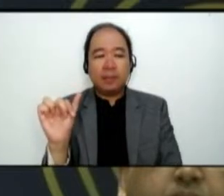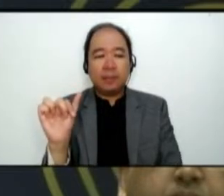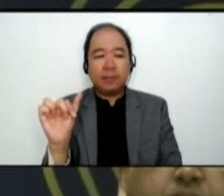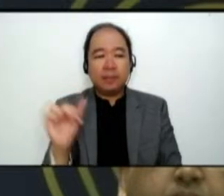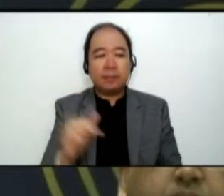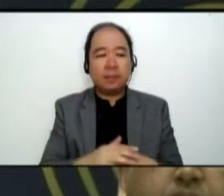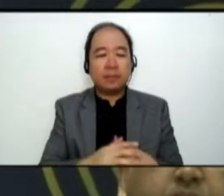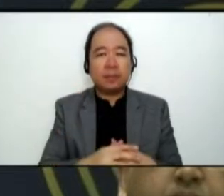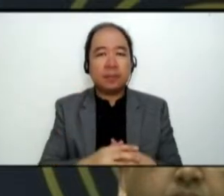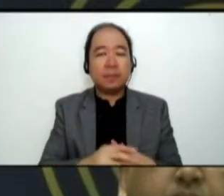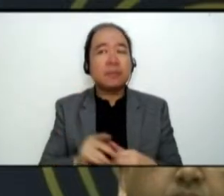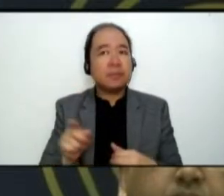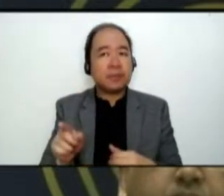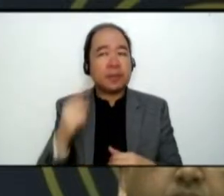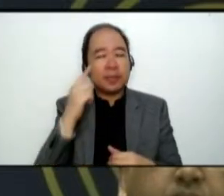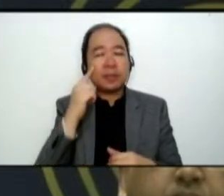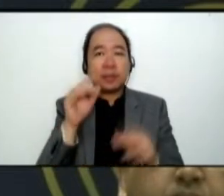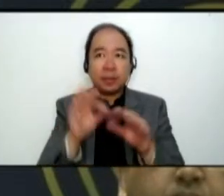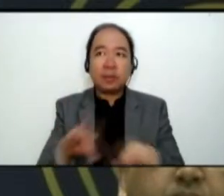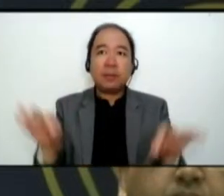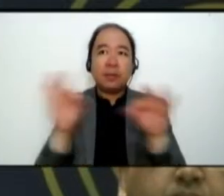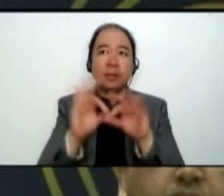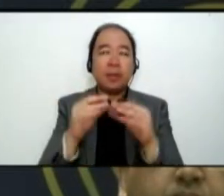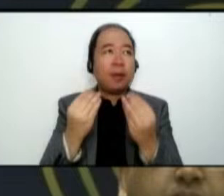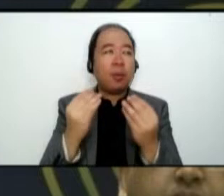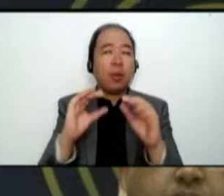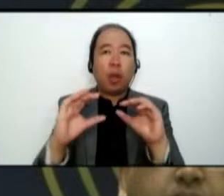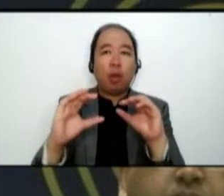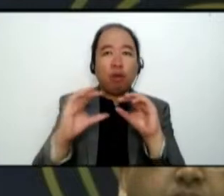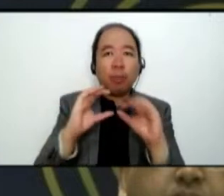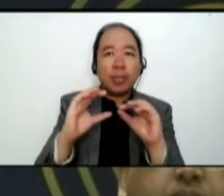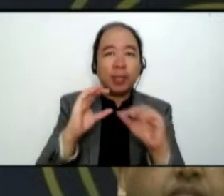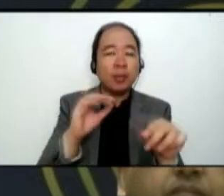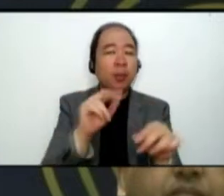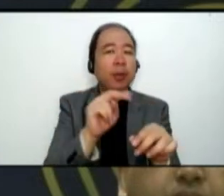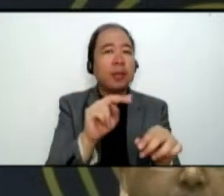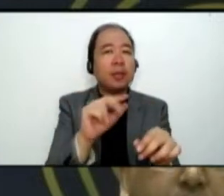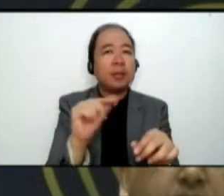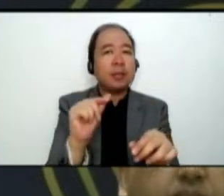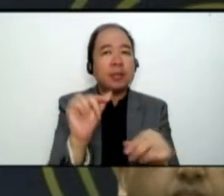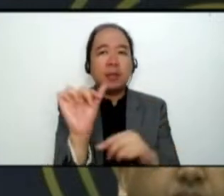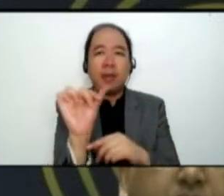communicating the NTA concepts in the form of, easy forms like